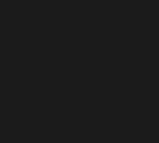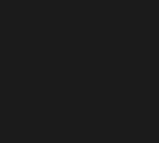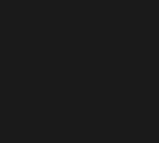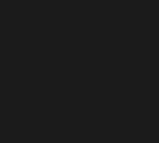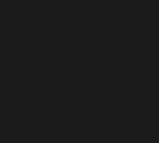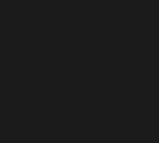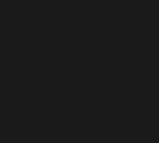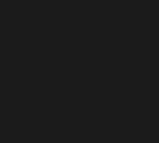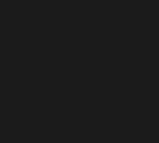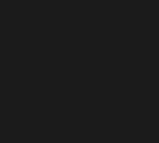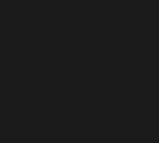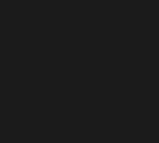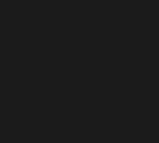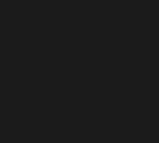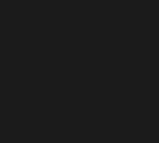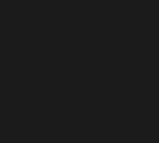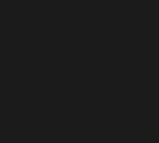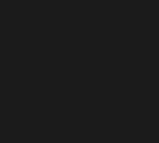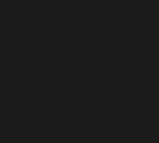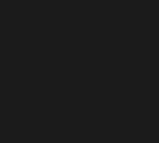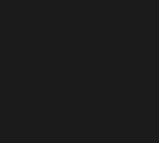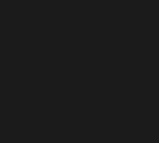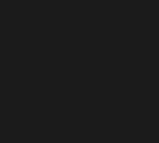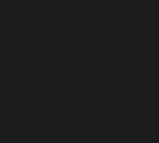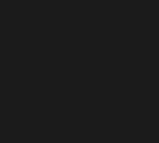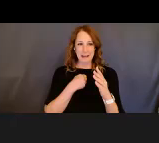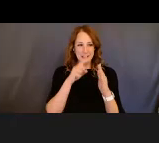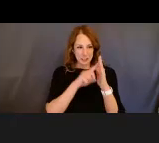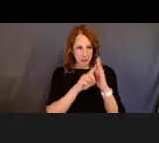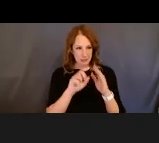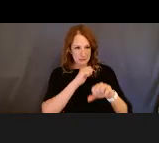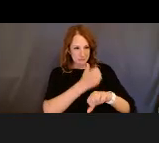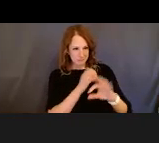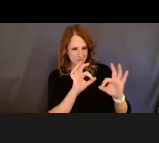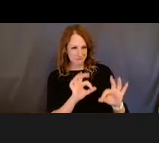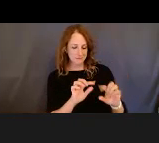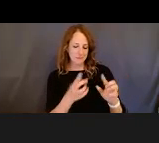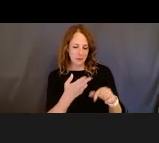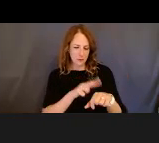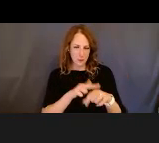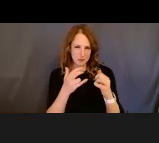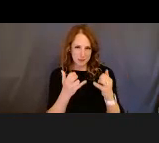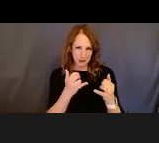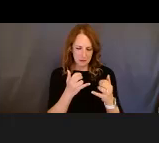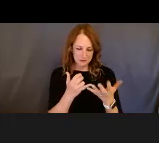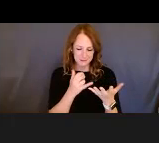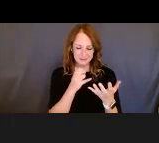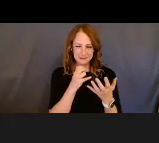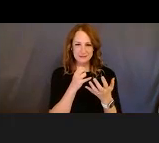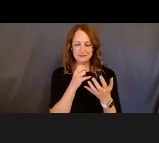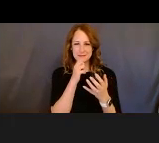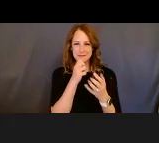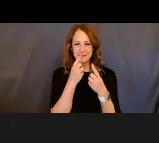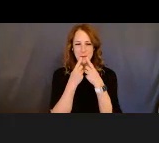I swear I checked this before we started, but of course it's not working. Let's try this again.